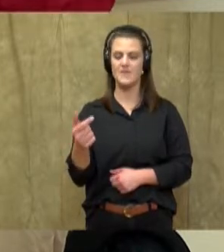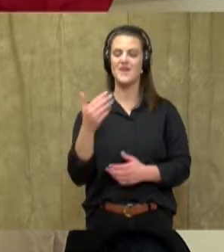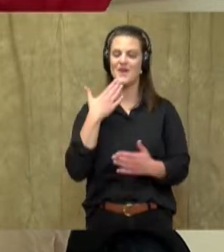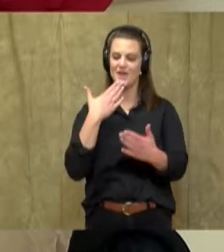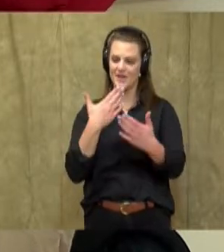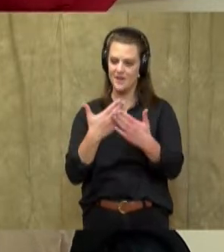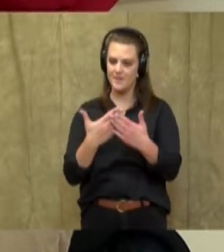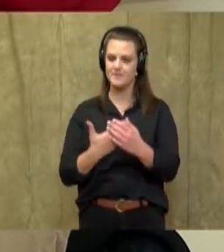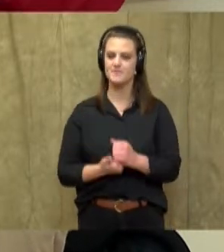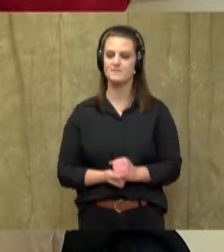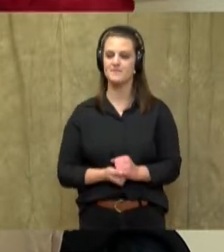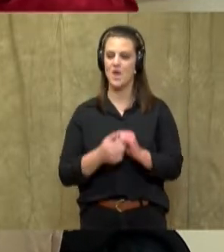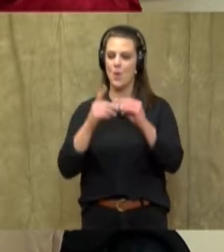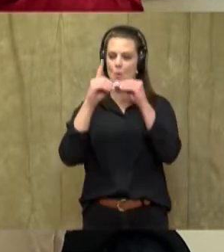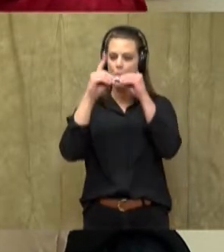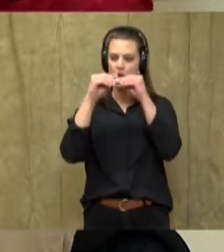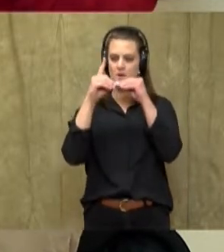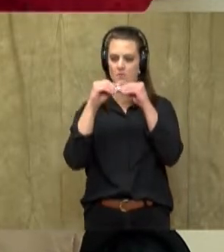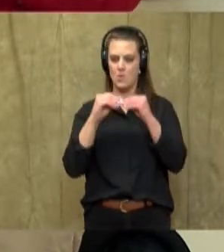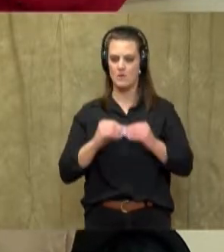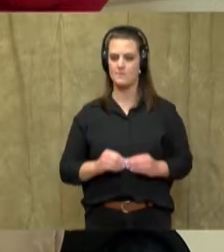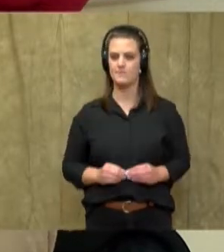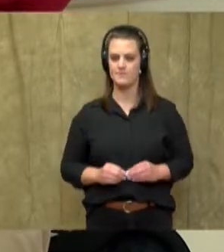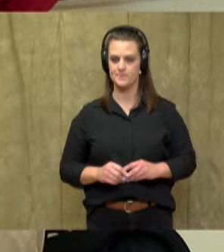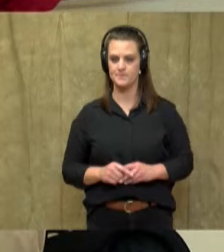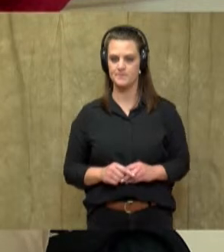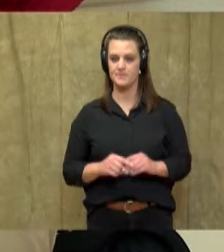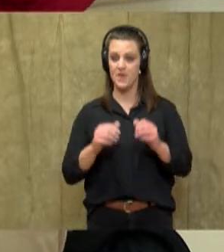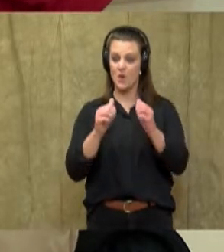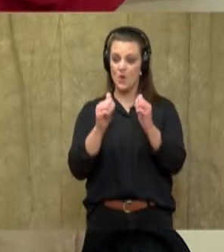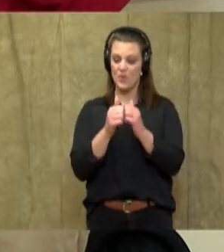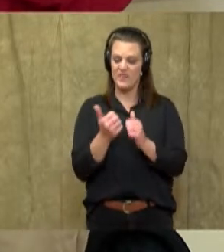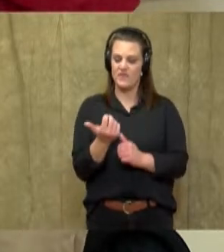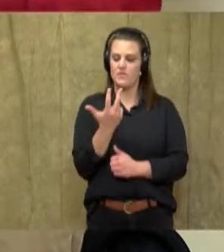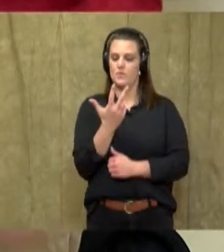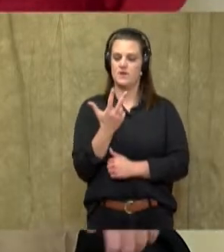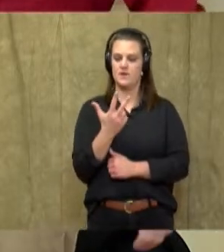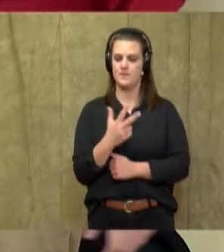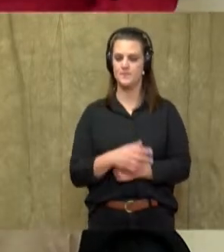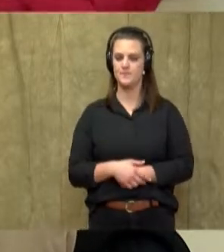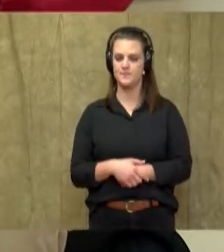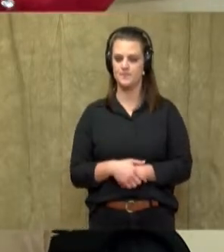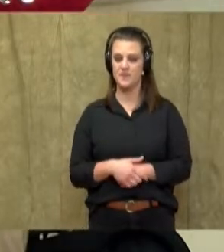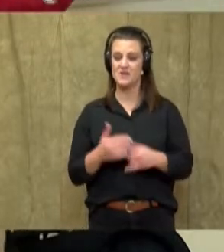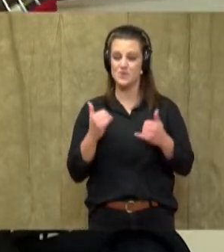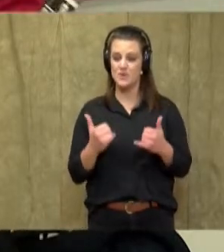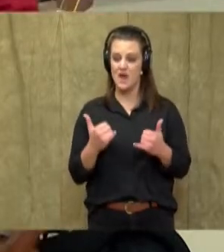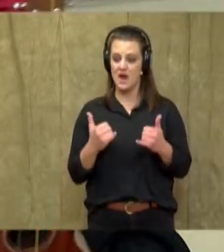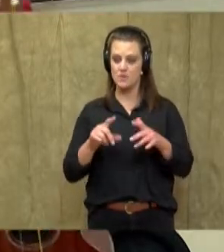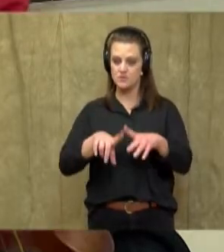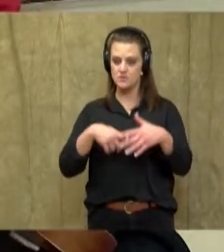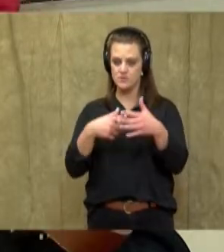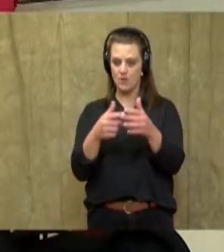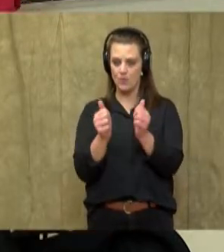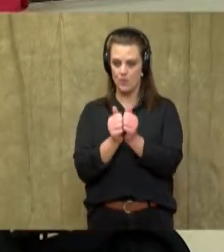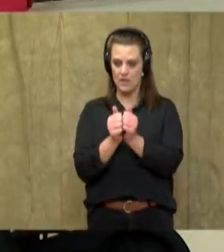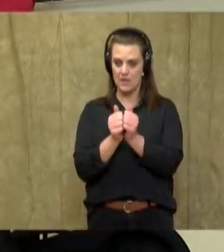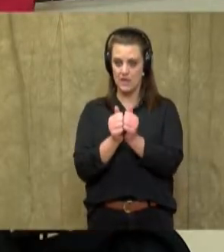Good. And one more example with these 3 sounds. This one starts on